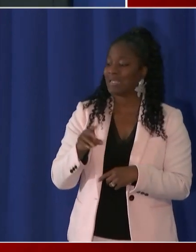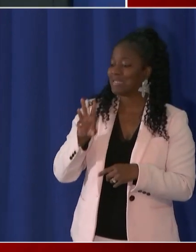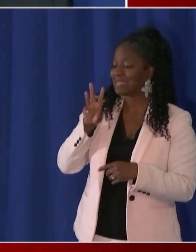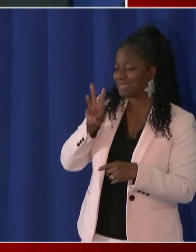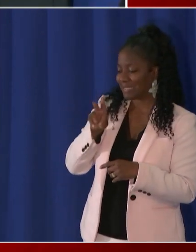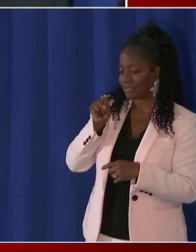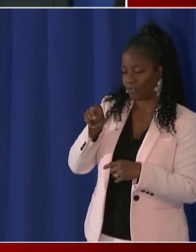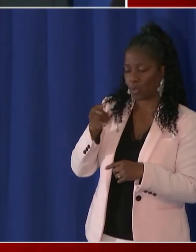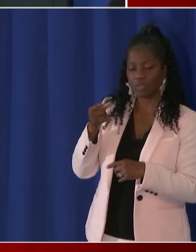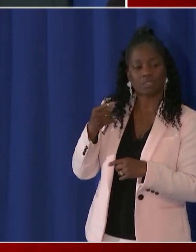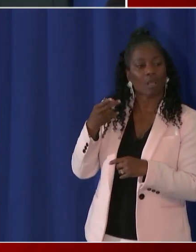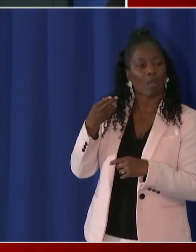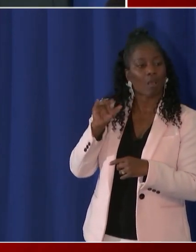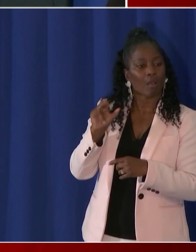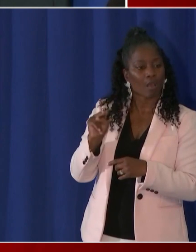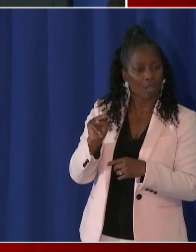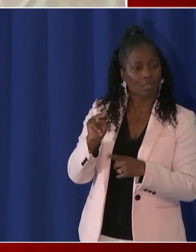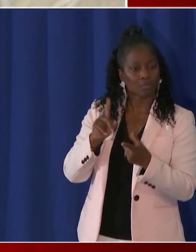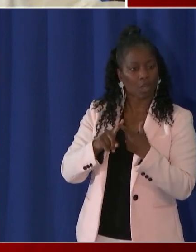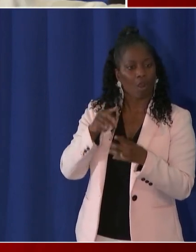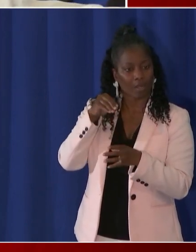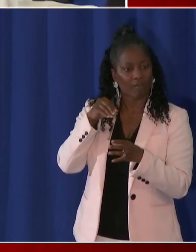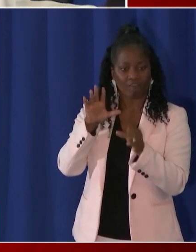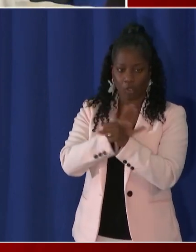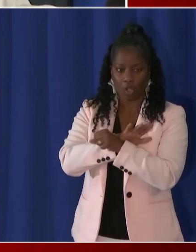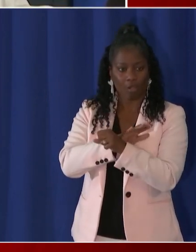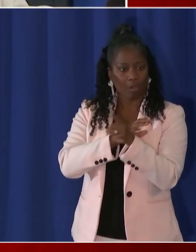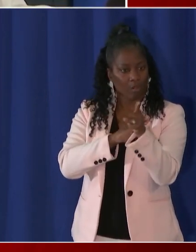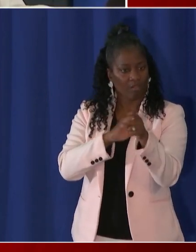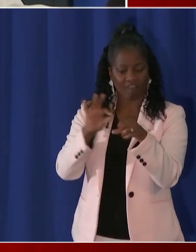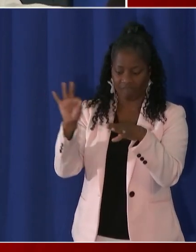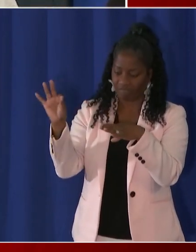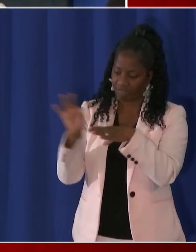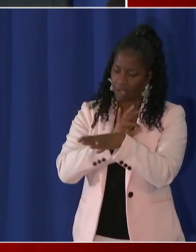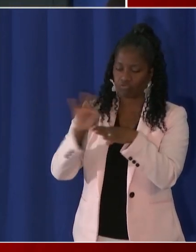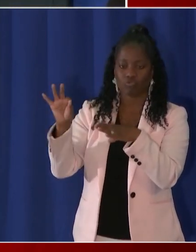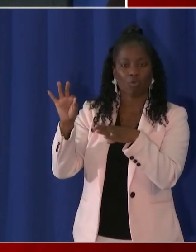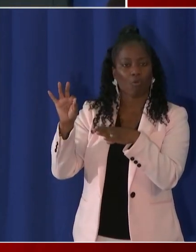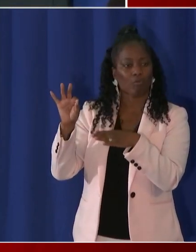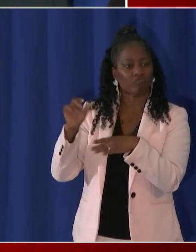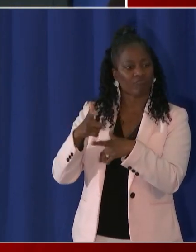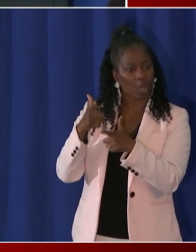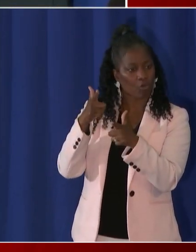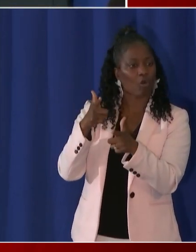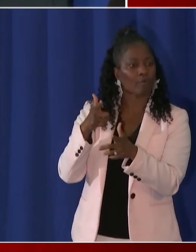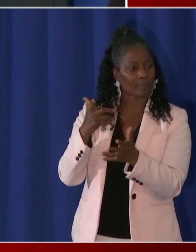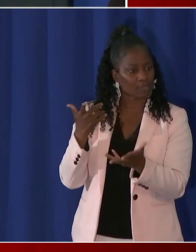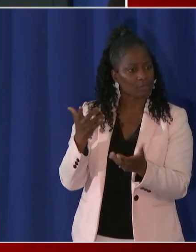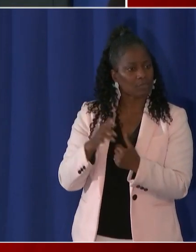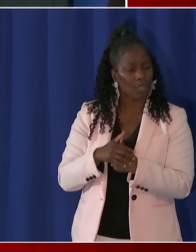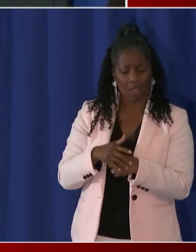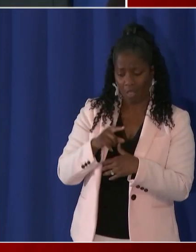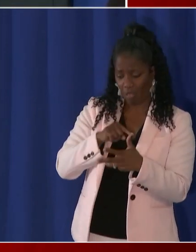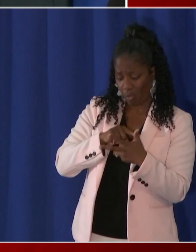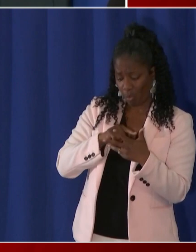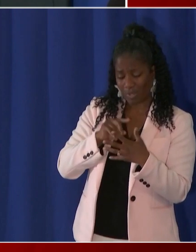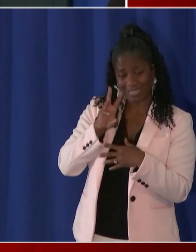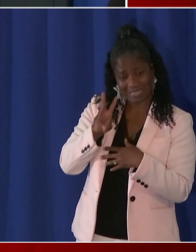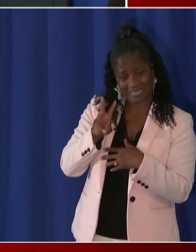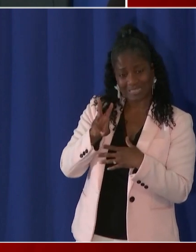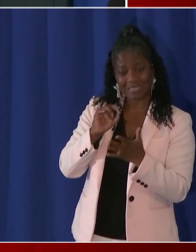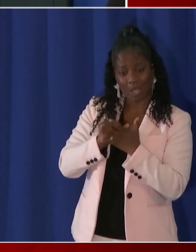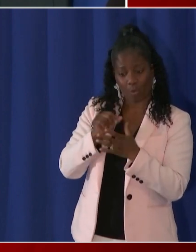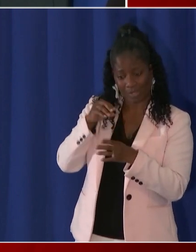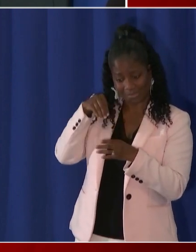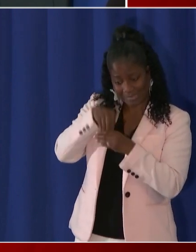6 of them are intact, fully functional firearms, right? And those are the 6 that were